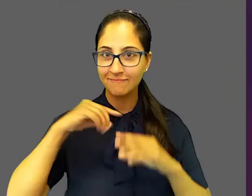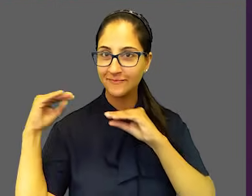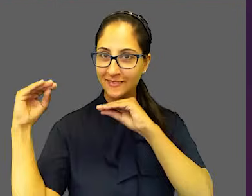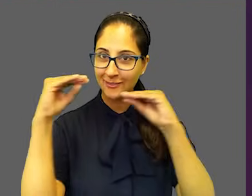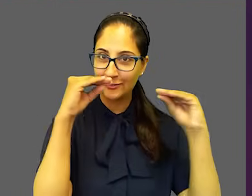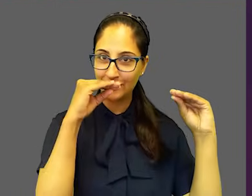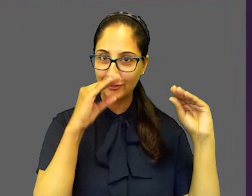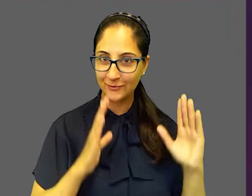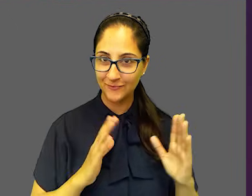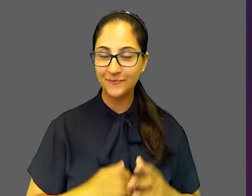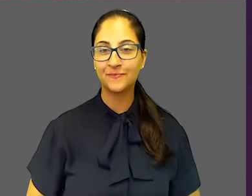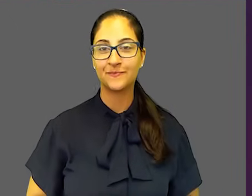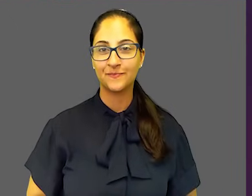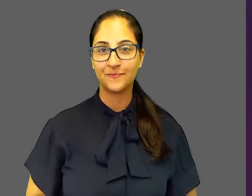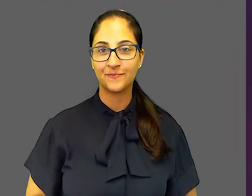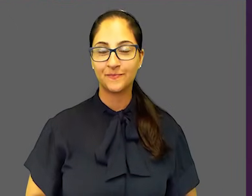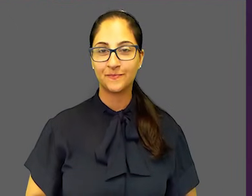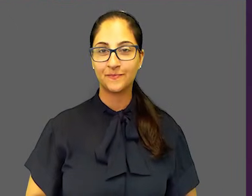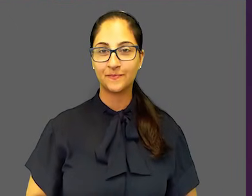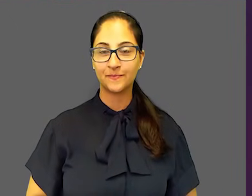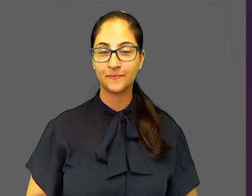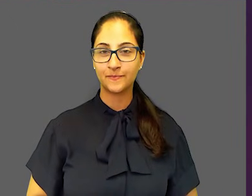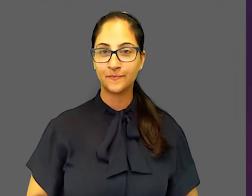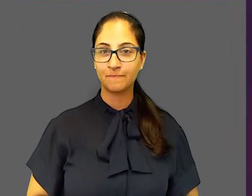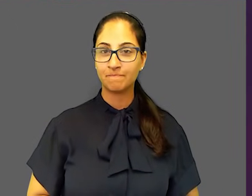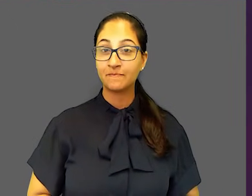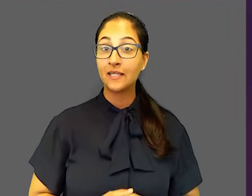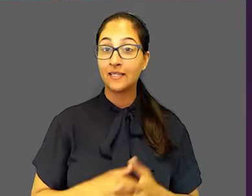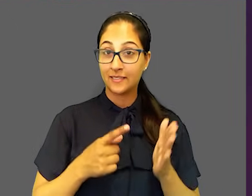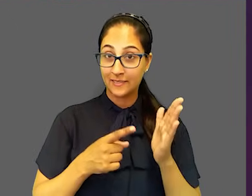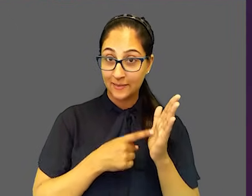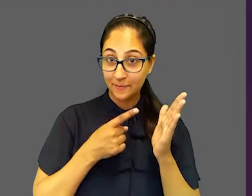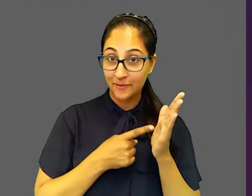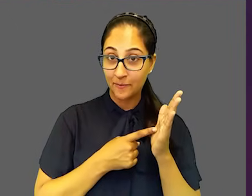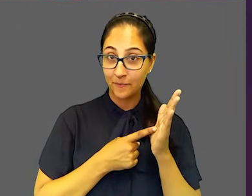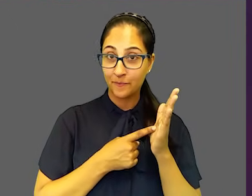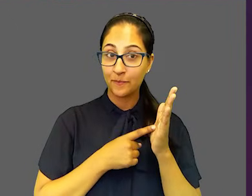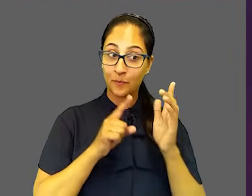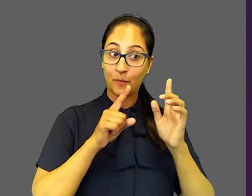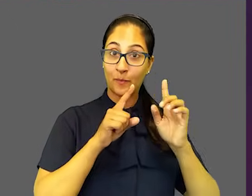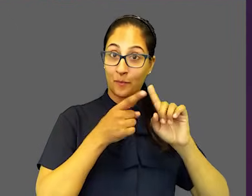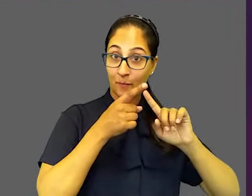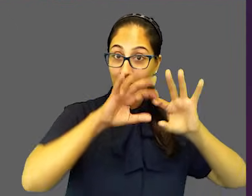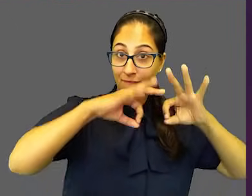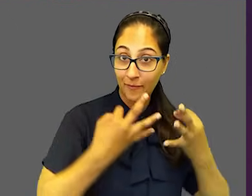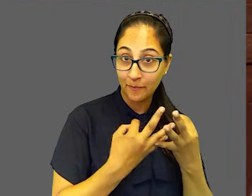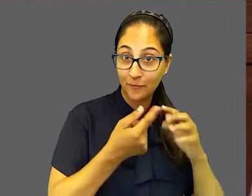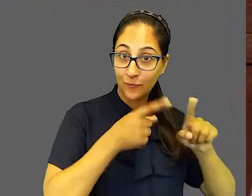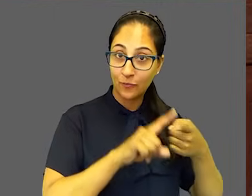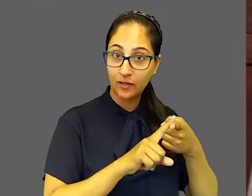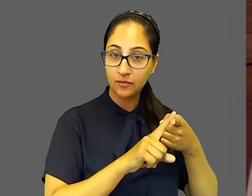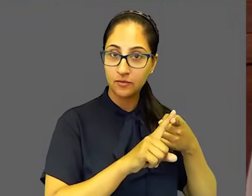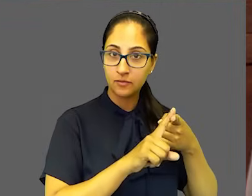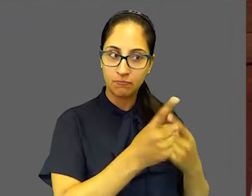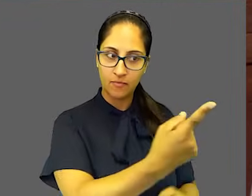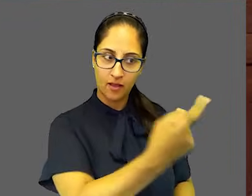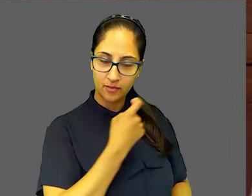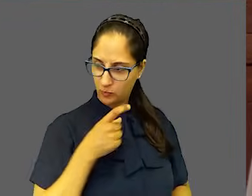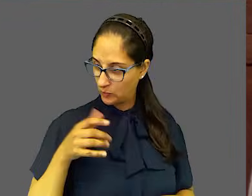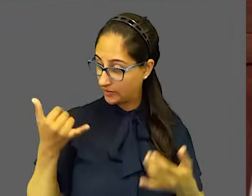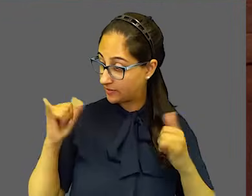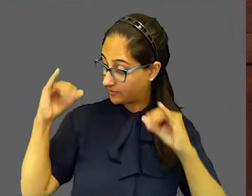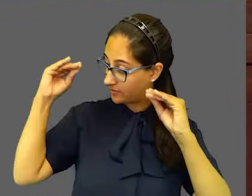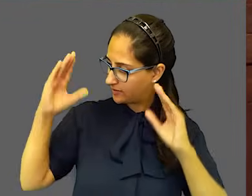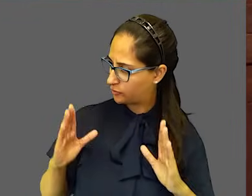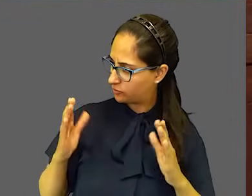teaching. And I don't know about you, but I sometimes get questions from even family members or those around me to say, you're still teaching, you're